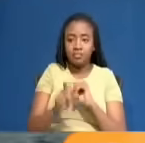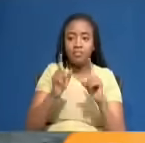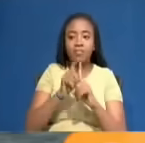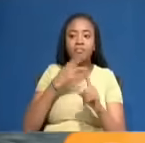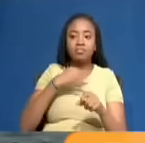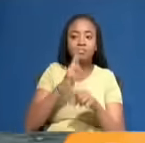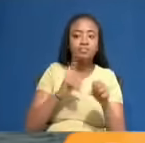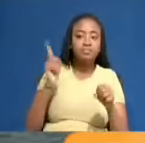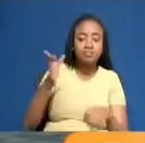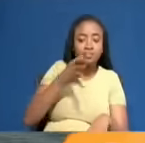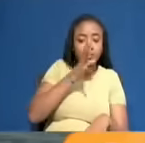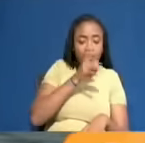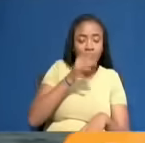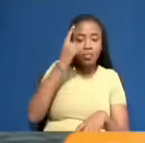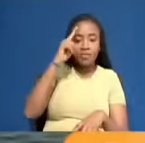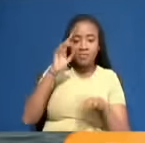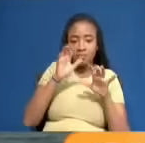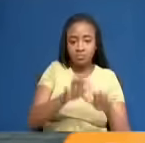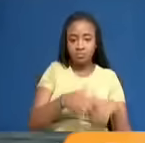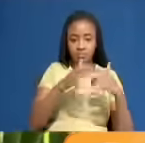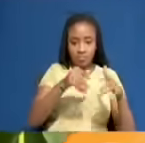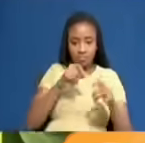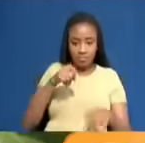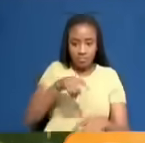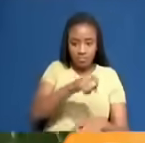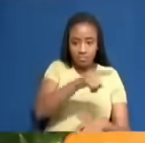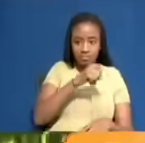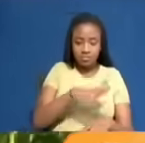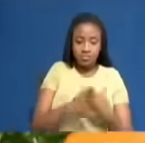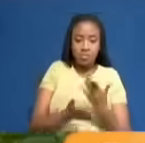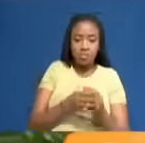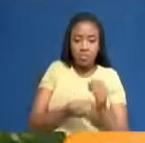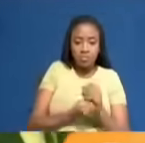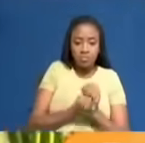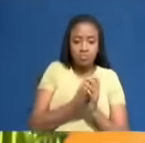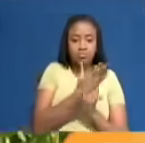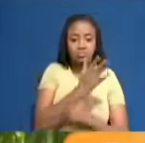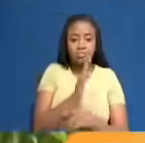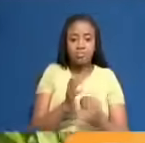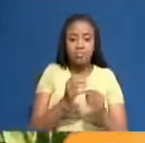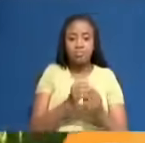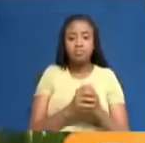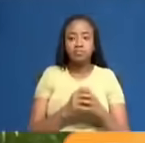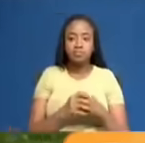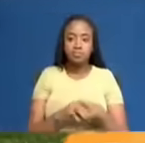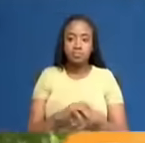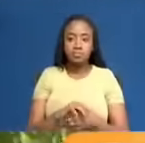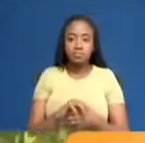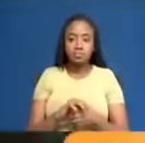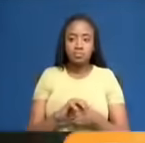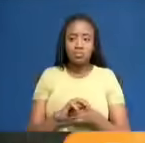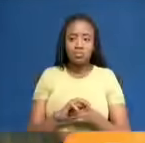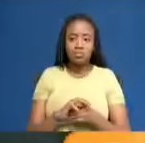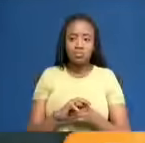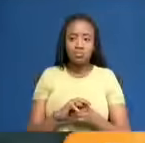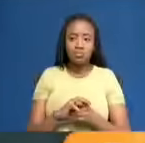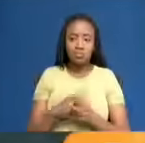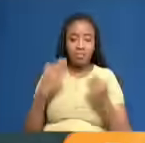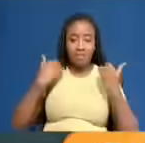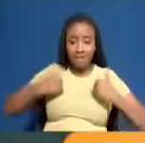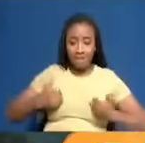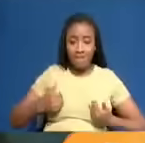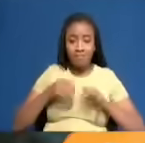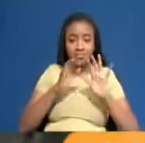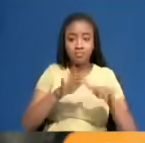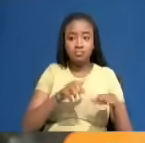of the water for irrigation-fed agriculture to produce food in surplus for the region. I'm a farmer. To be next to a